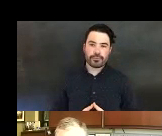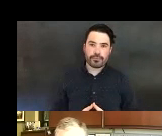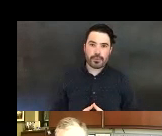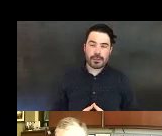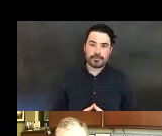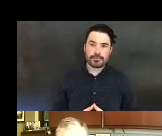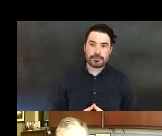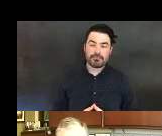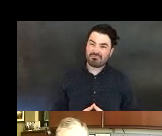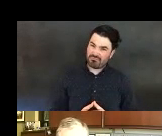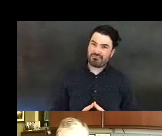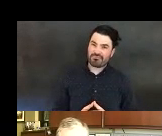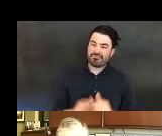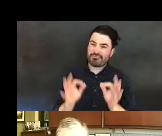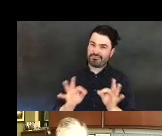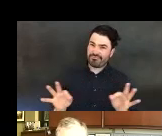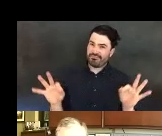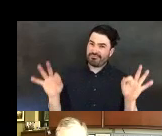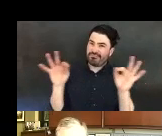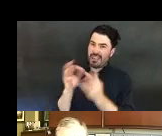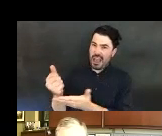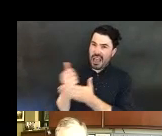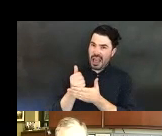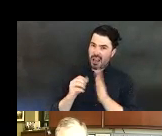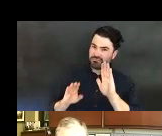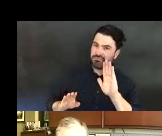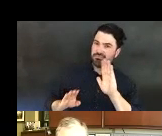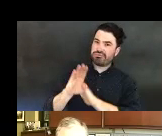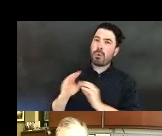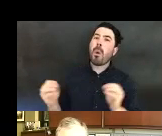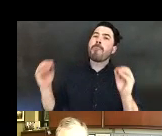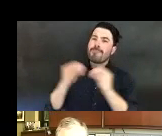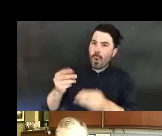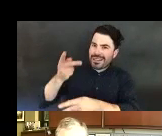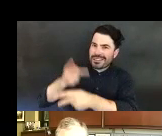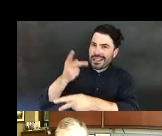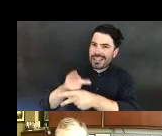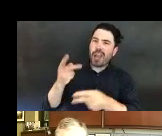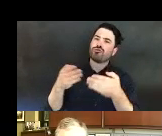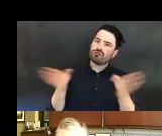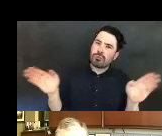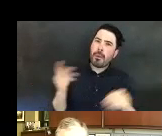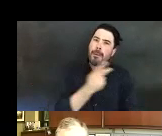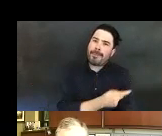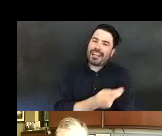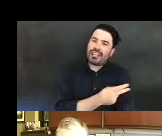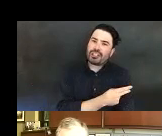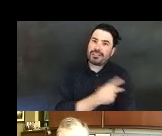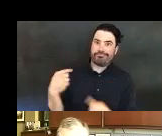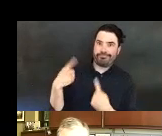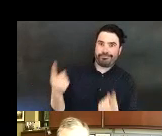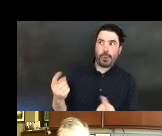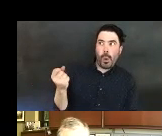One of the key elements of ramping back up and delivering the care that was deferred during the height of the local pandemic